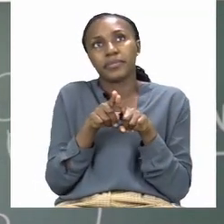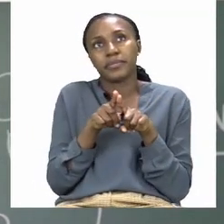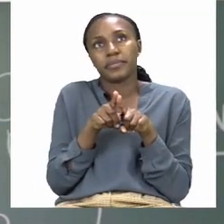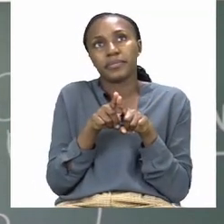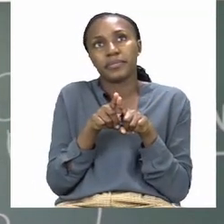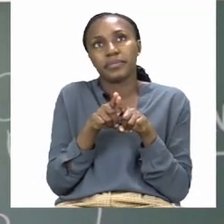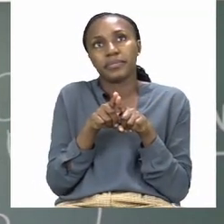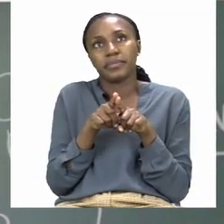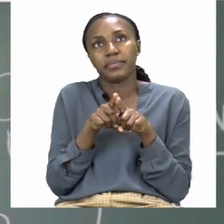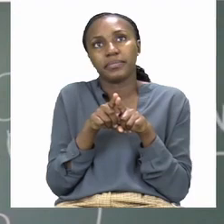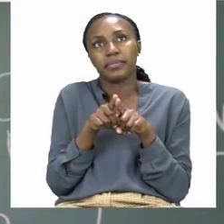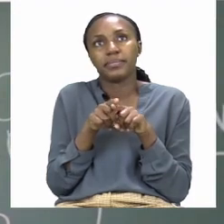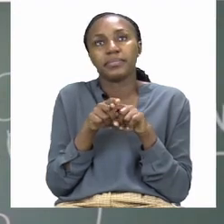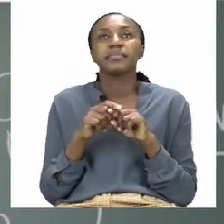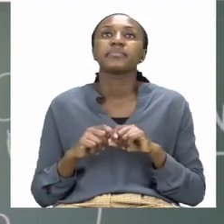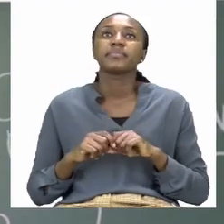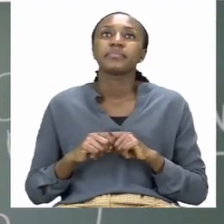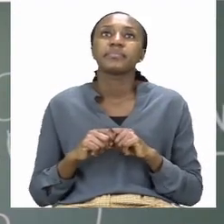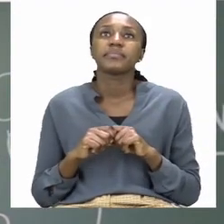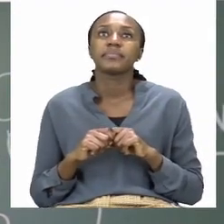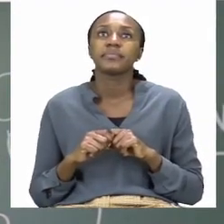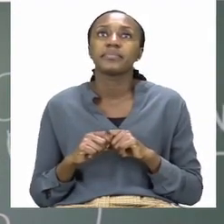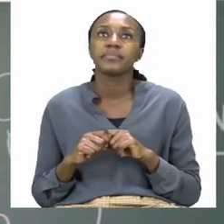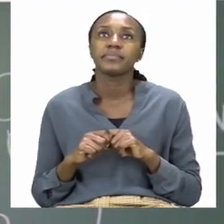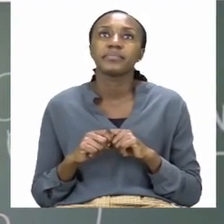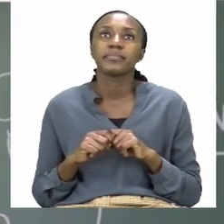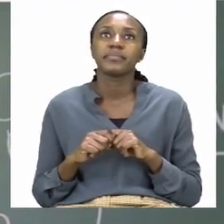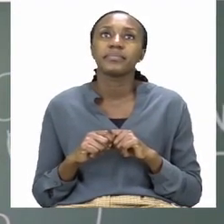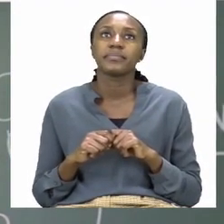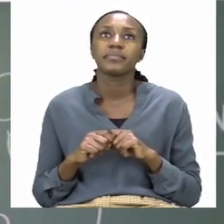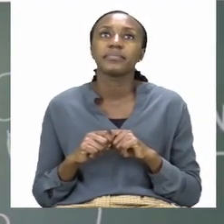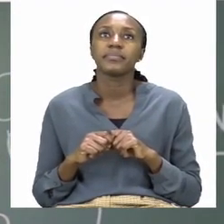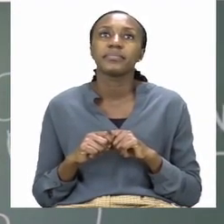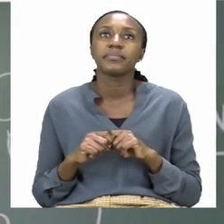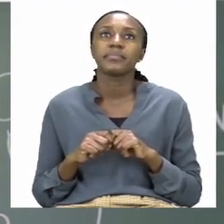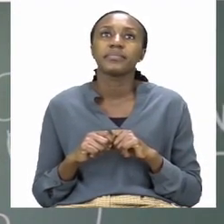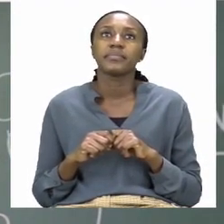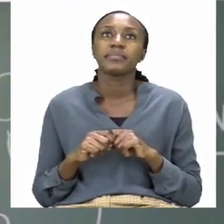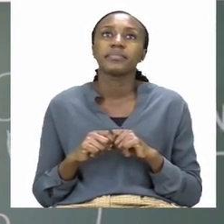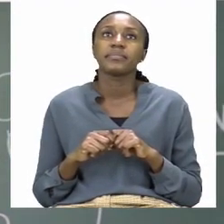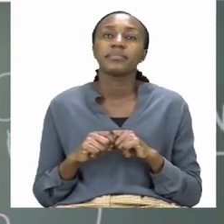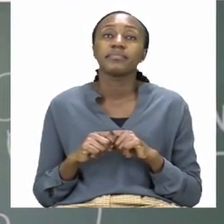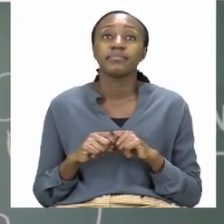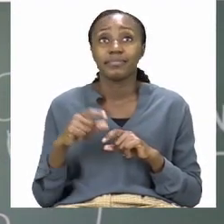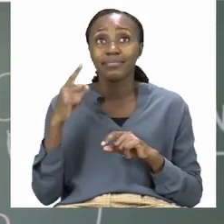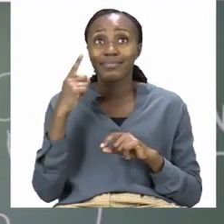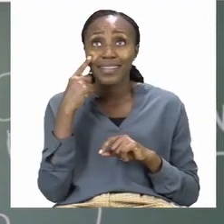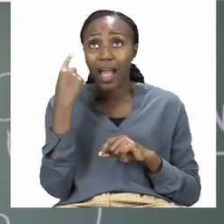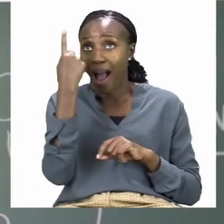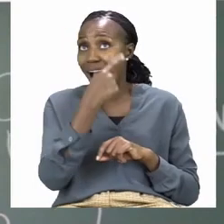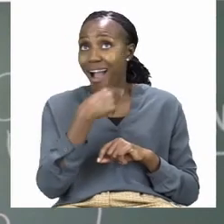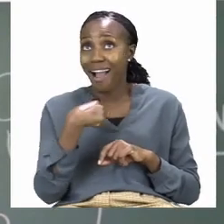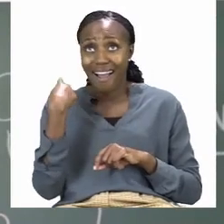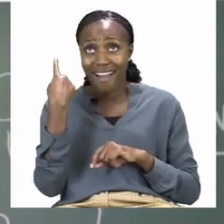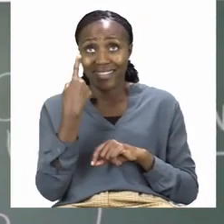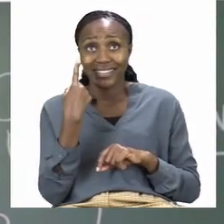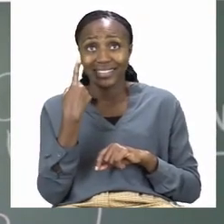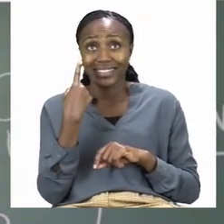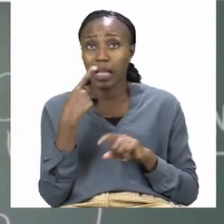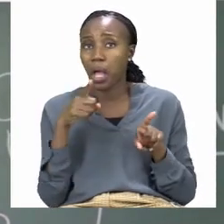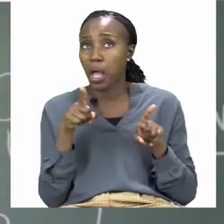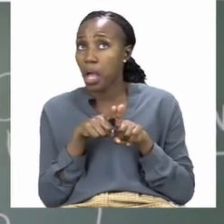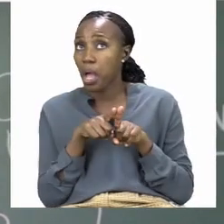items with their 3D shapes. And then if we look at this round face, it